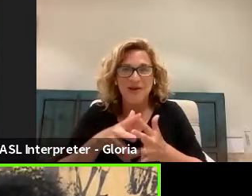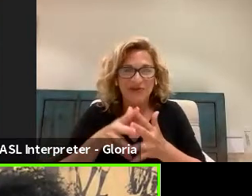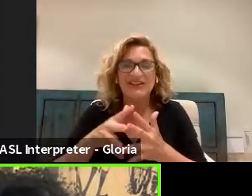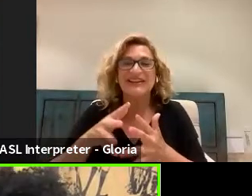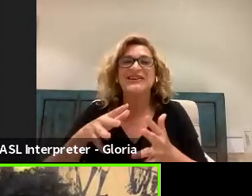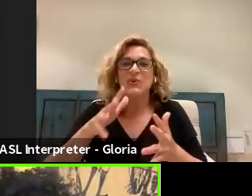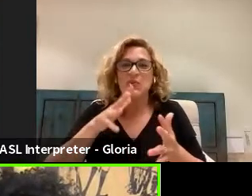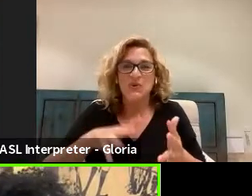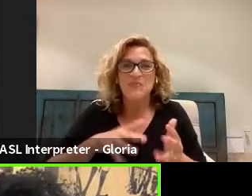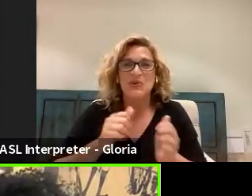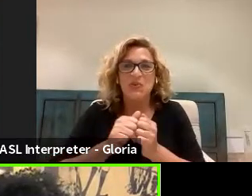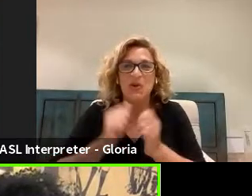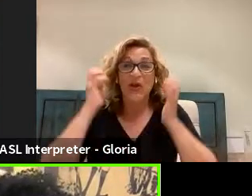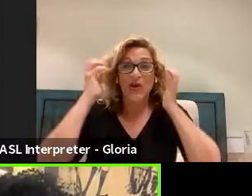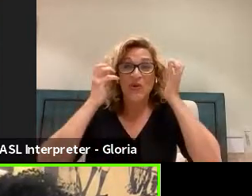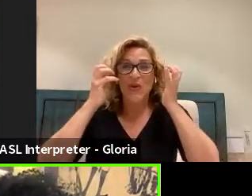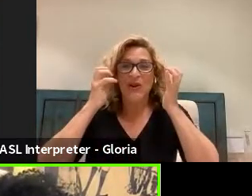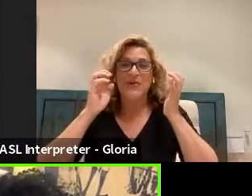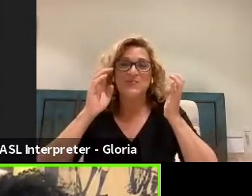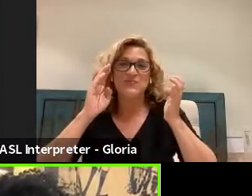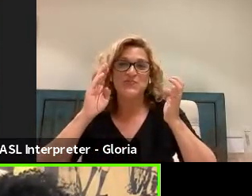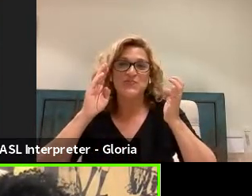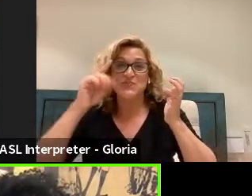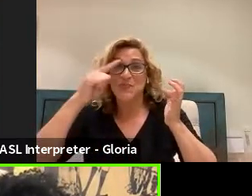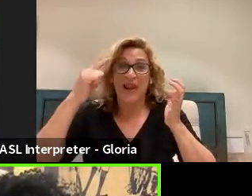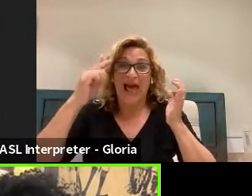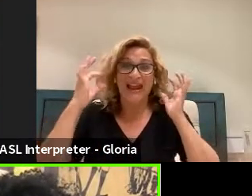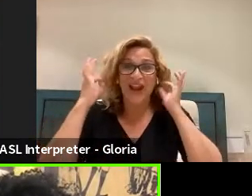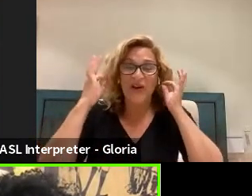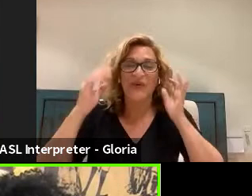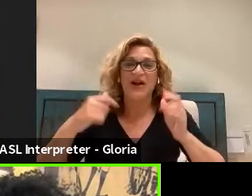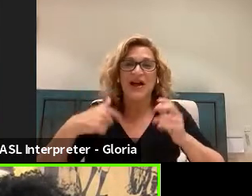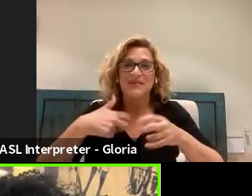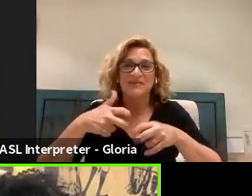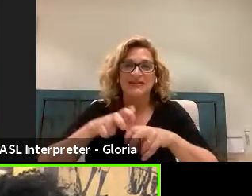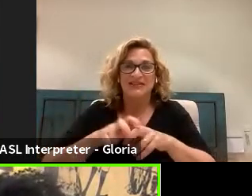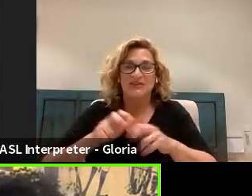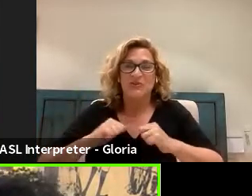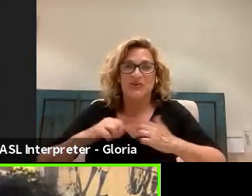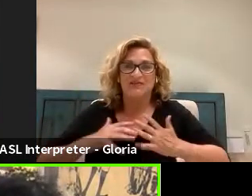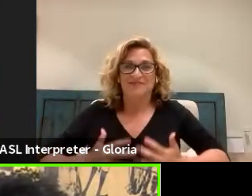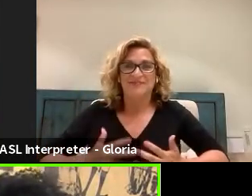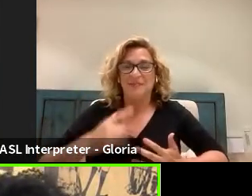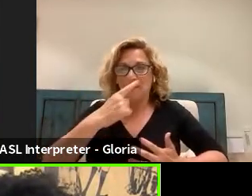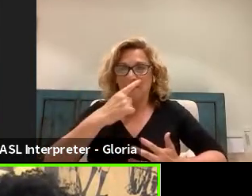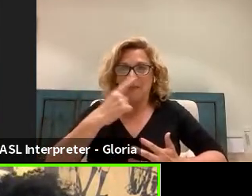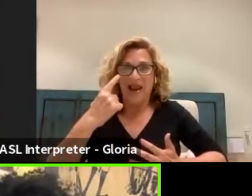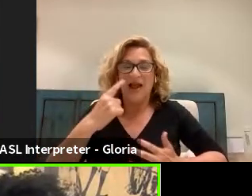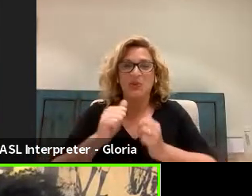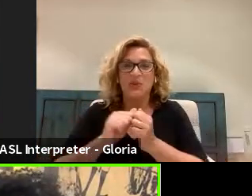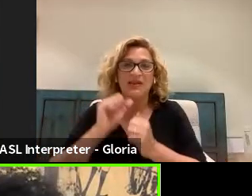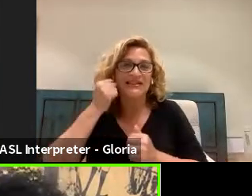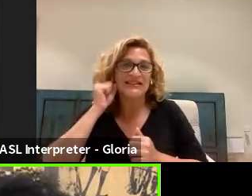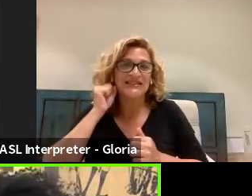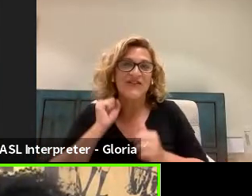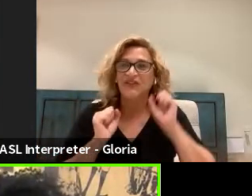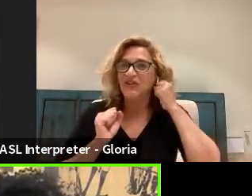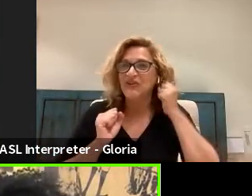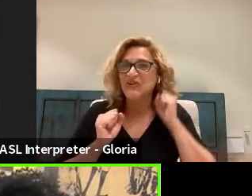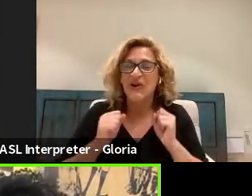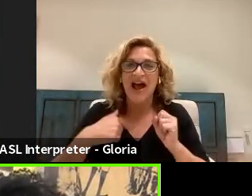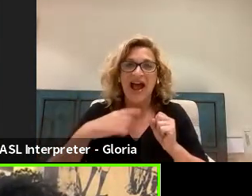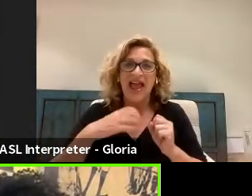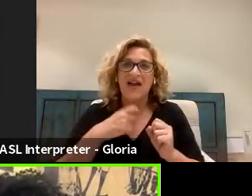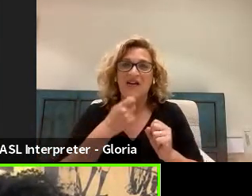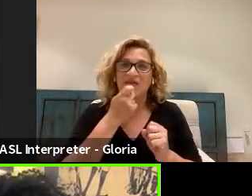black hair. I am sitting with lights and I am wearing a black top with silver earrings. I have blush